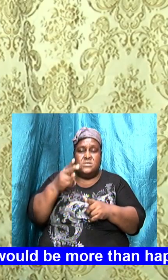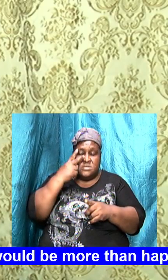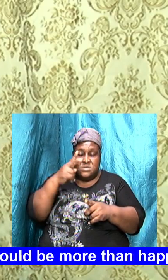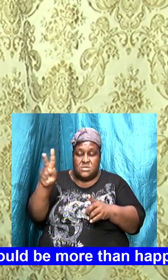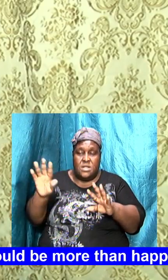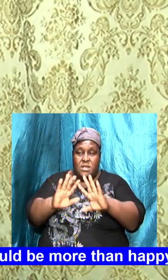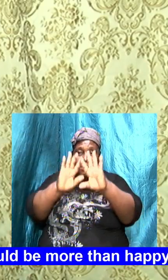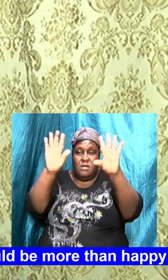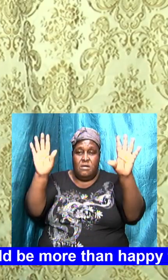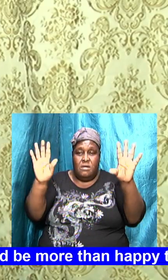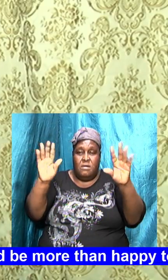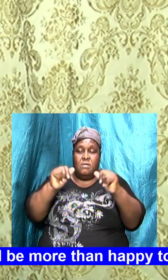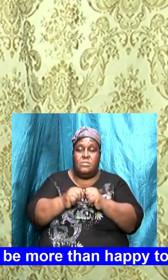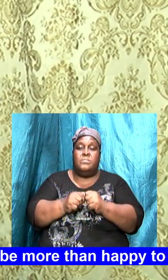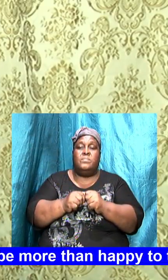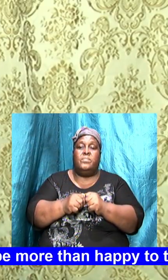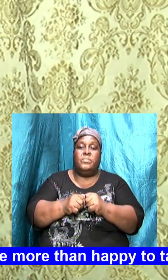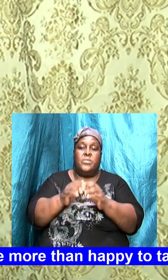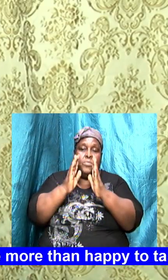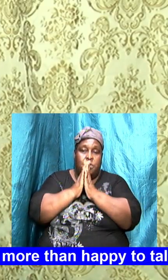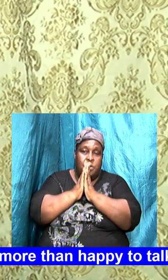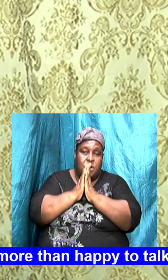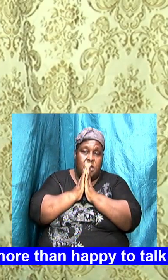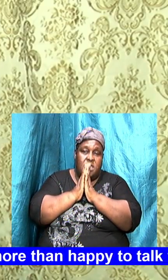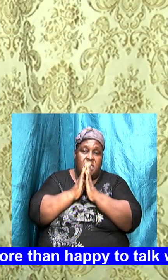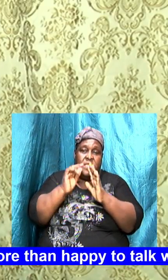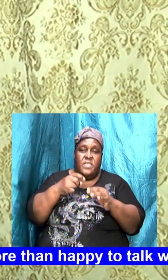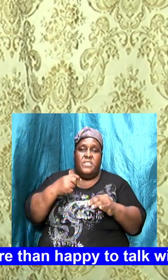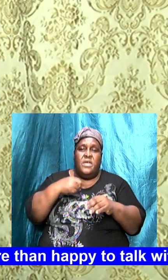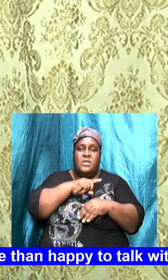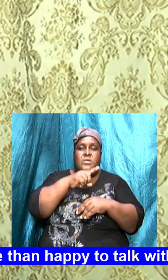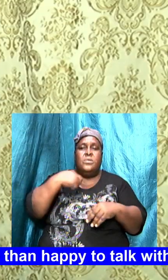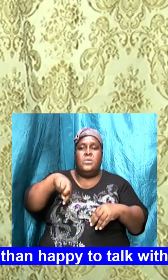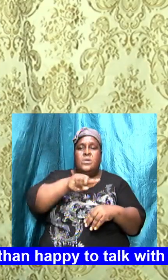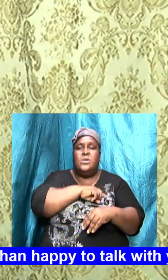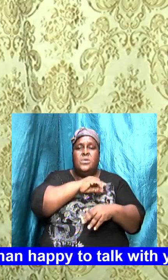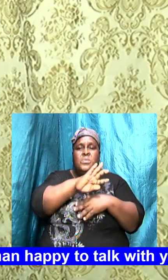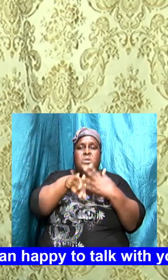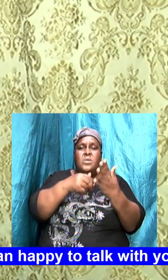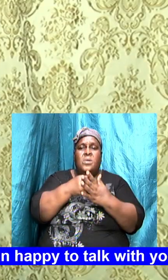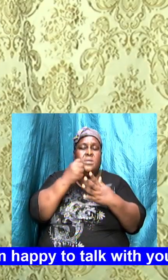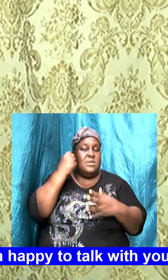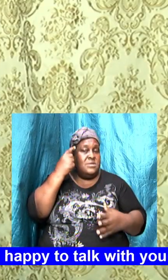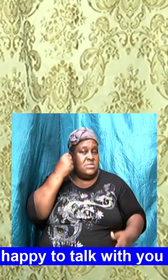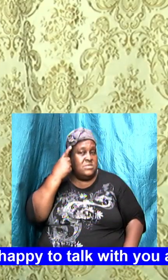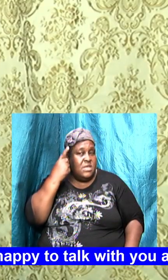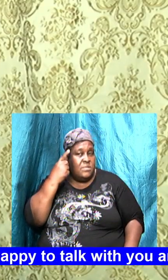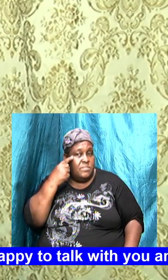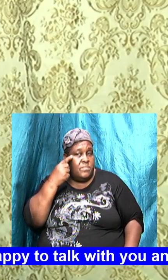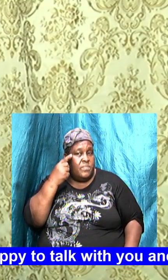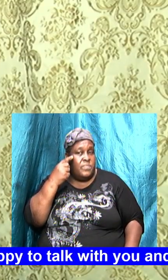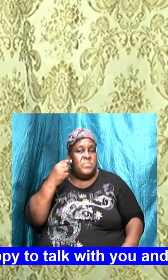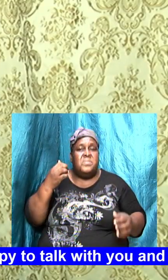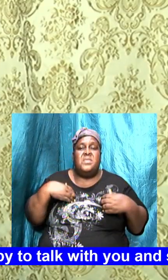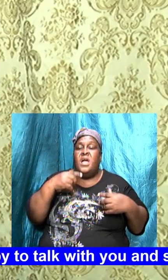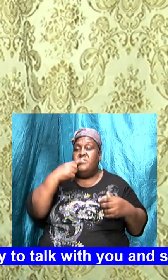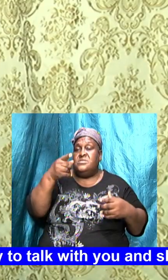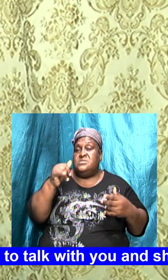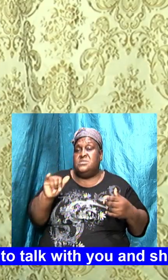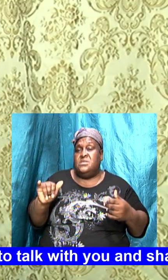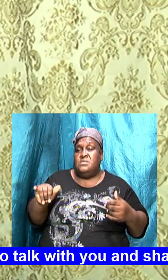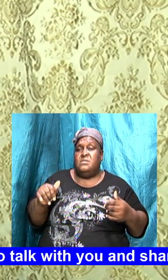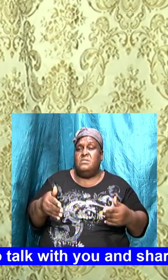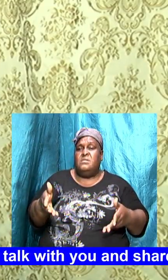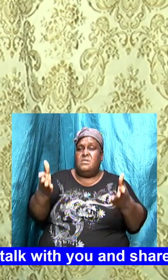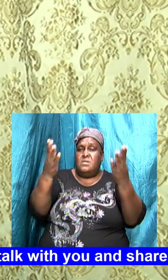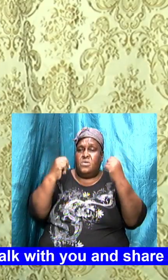equitable as possible. And I pray that we all understand that. And having said that, comes